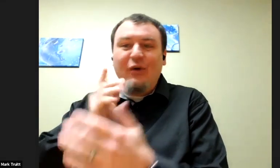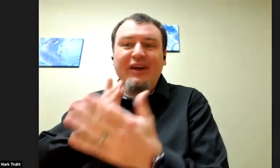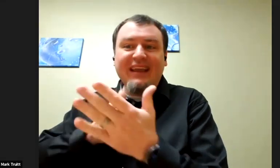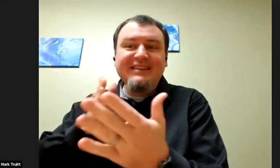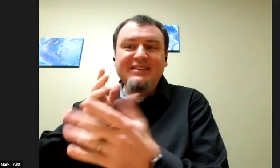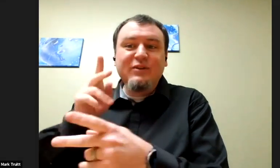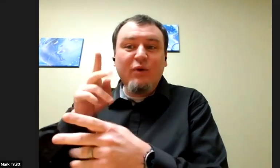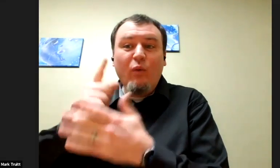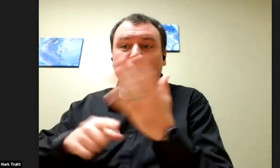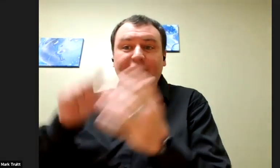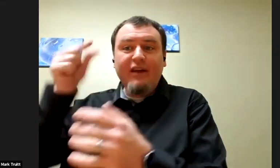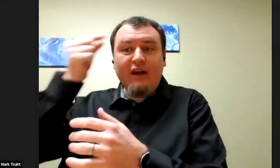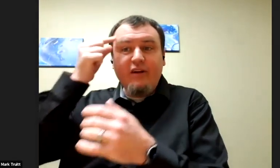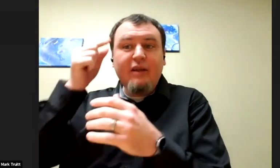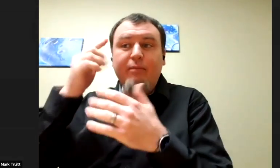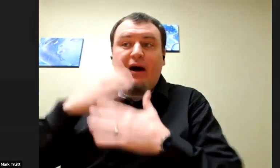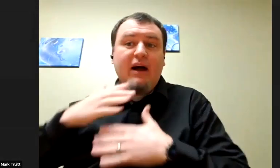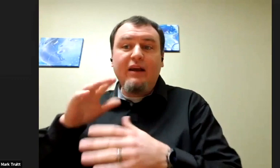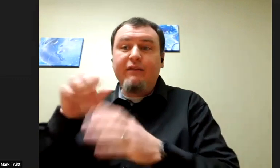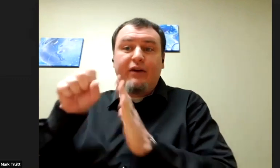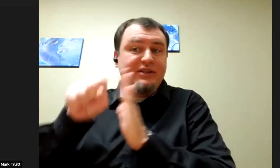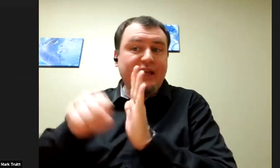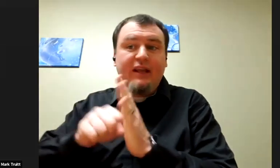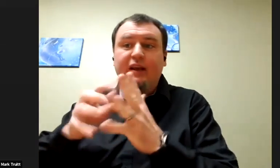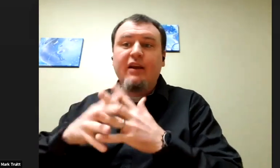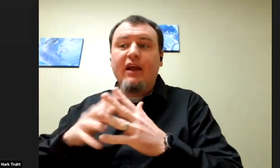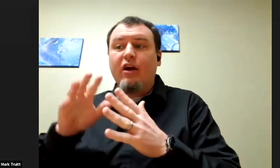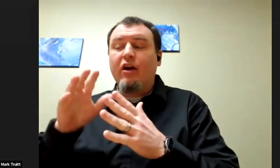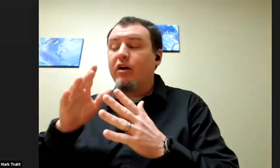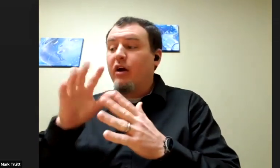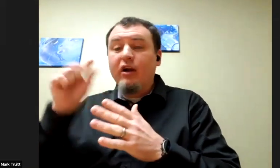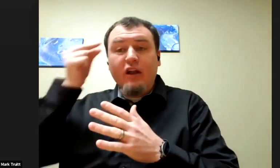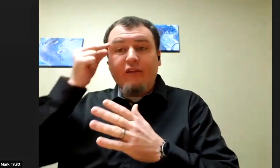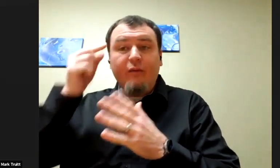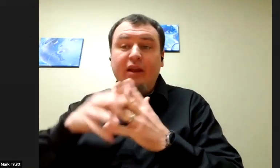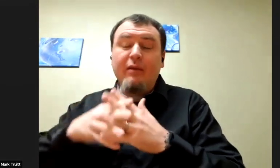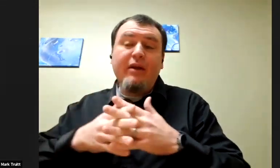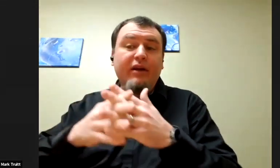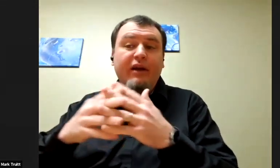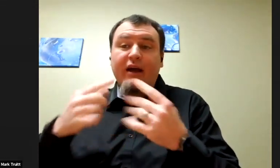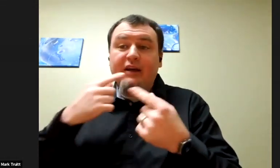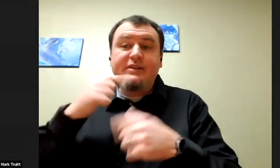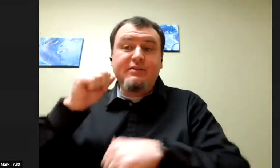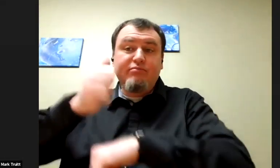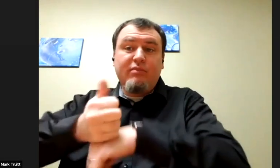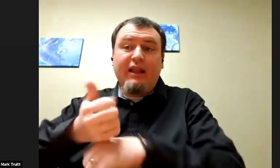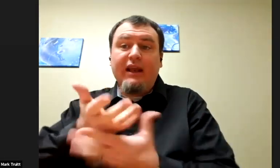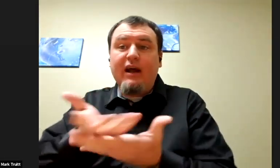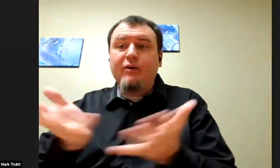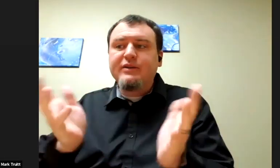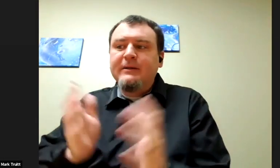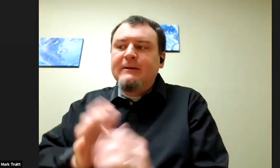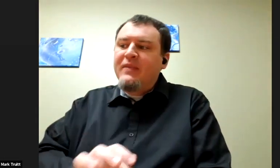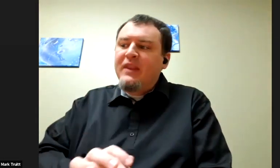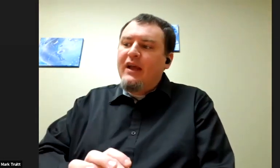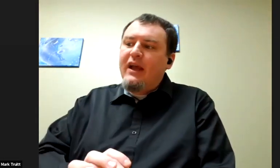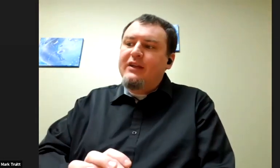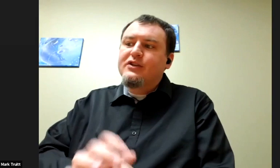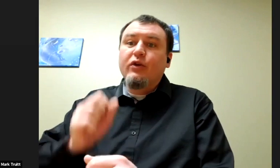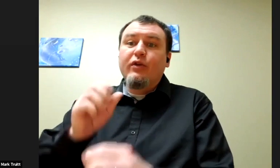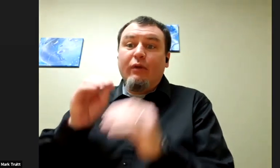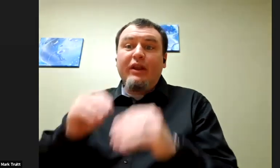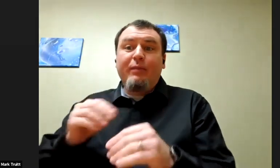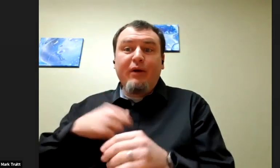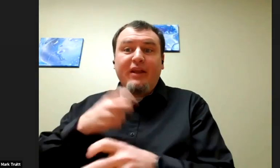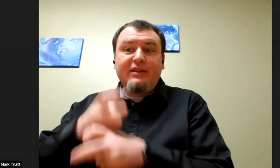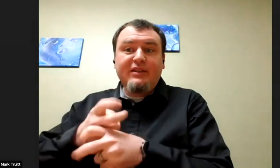to not go against what the governing body of our state and our government in America has laid out. And